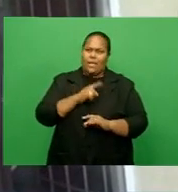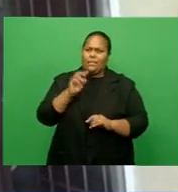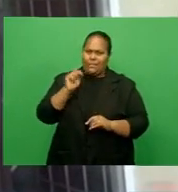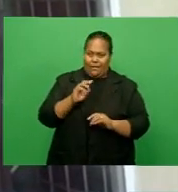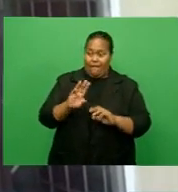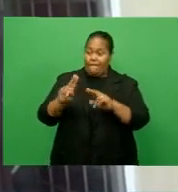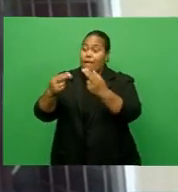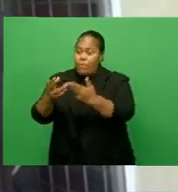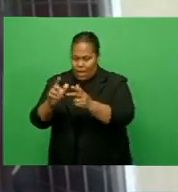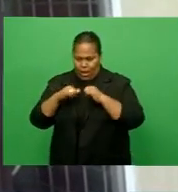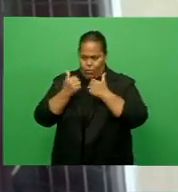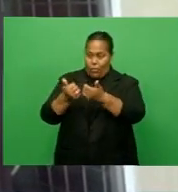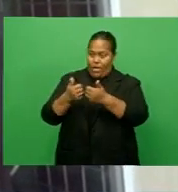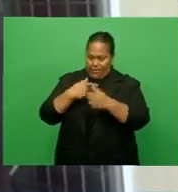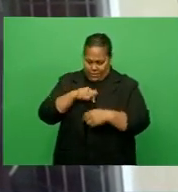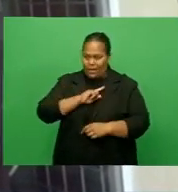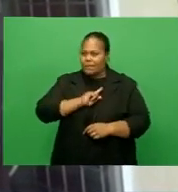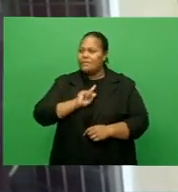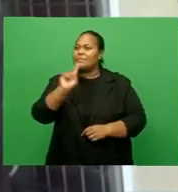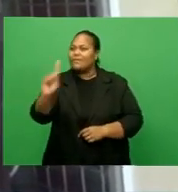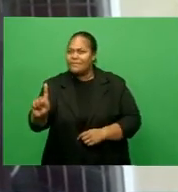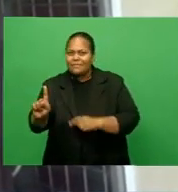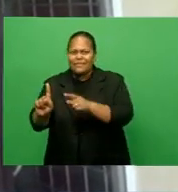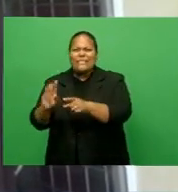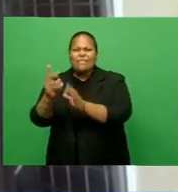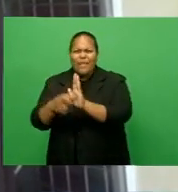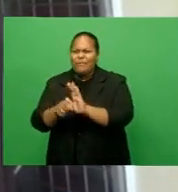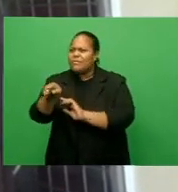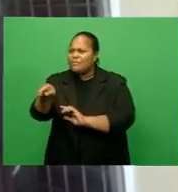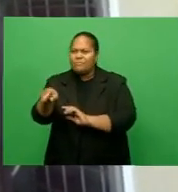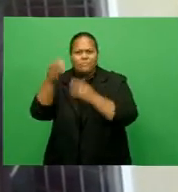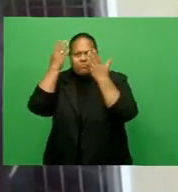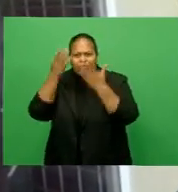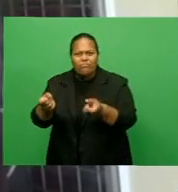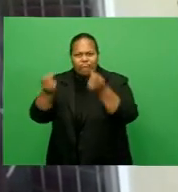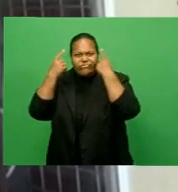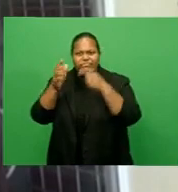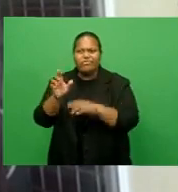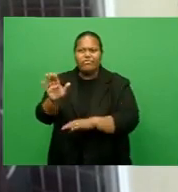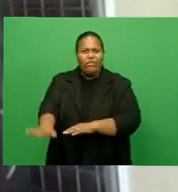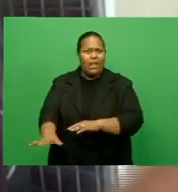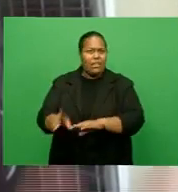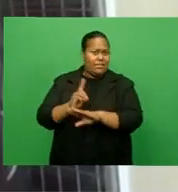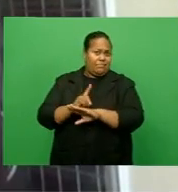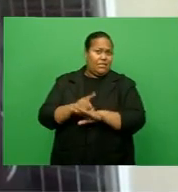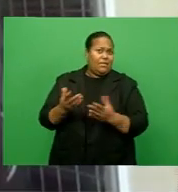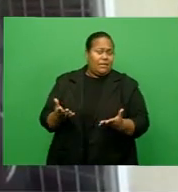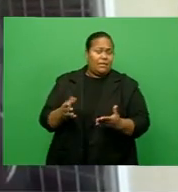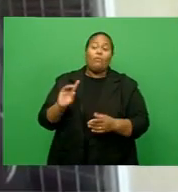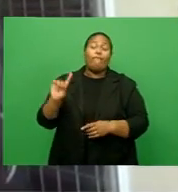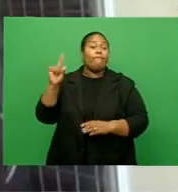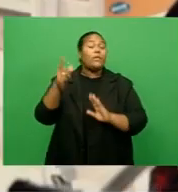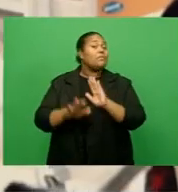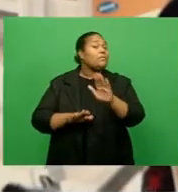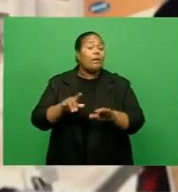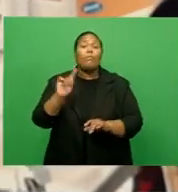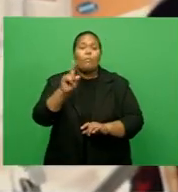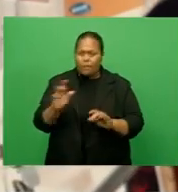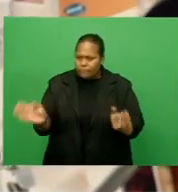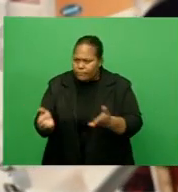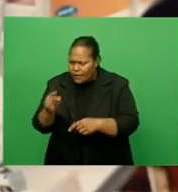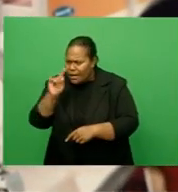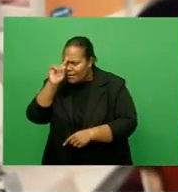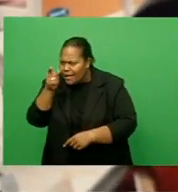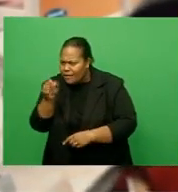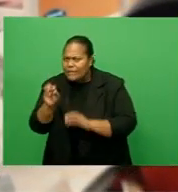or sometimes they really do not have the understanding of what the child's disability is. So usually the first step is getting them to understand what the